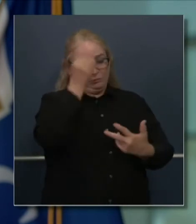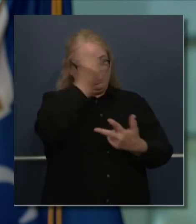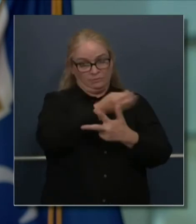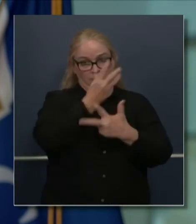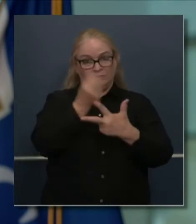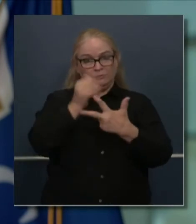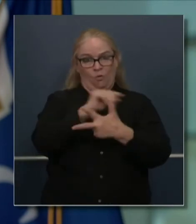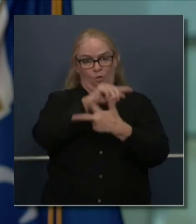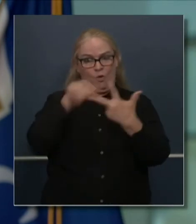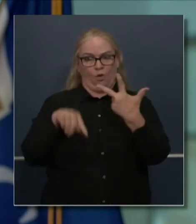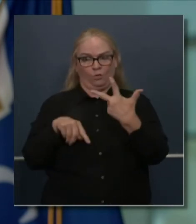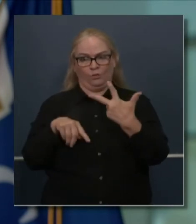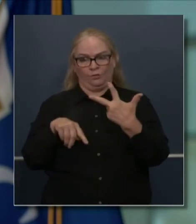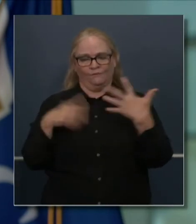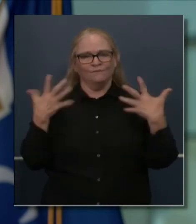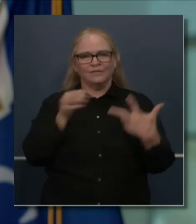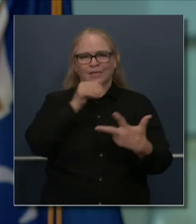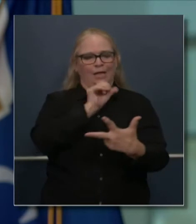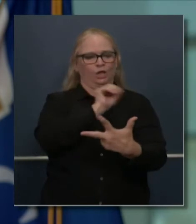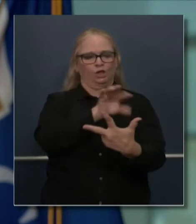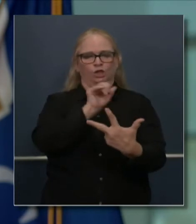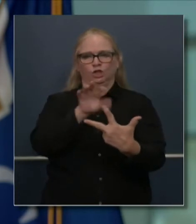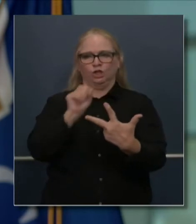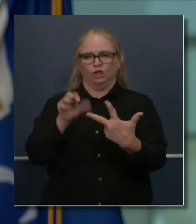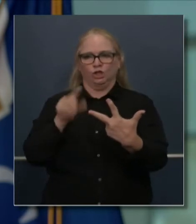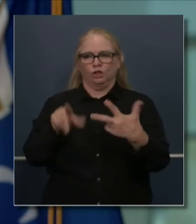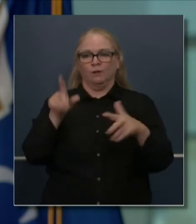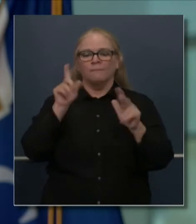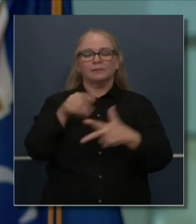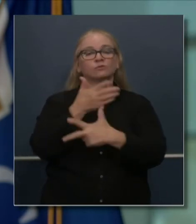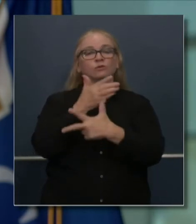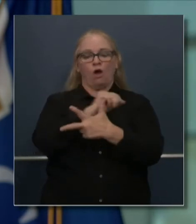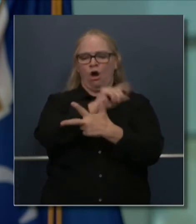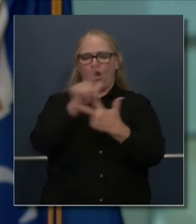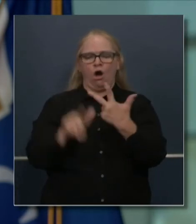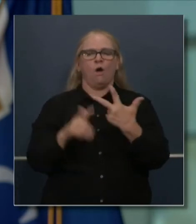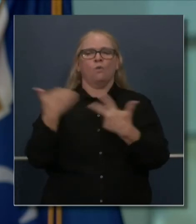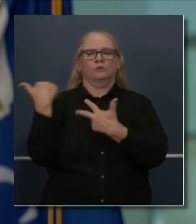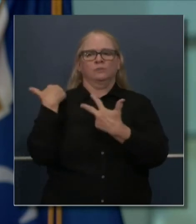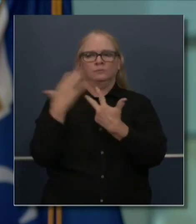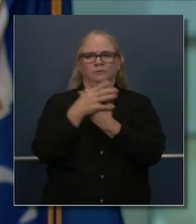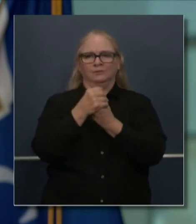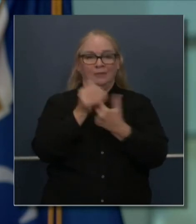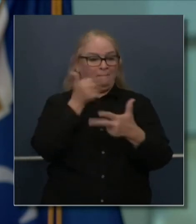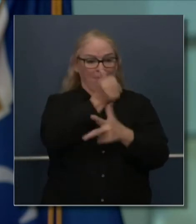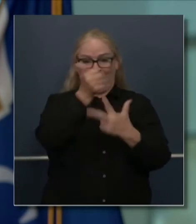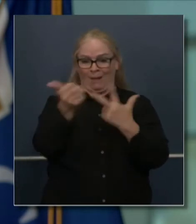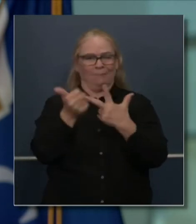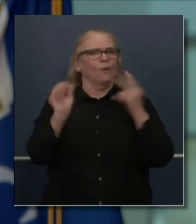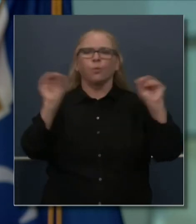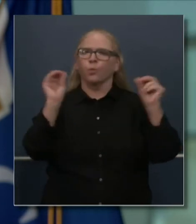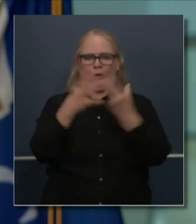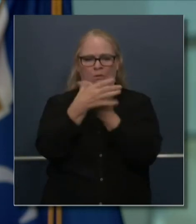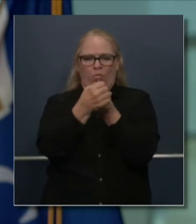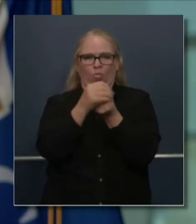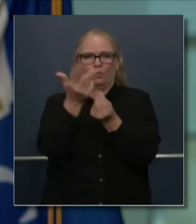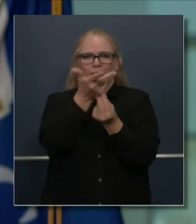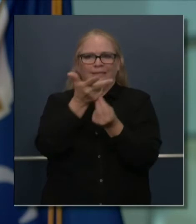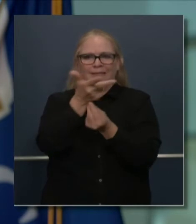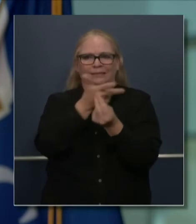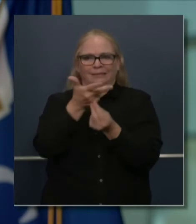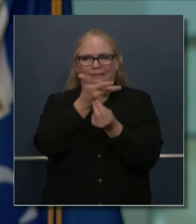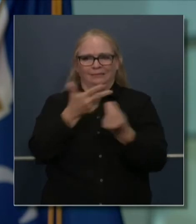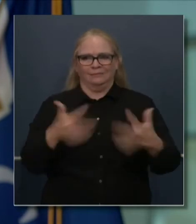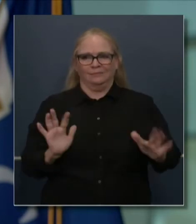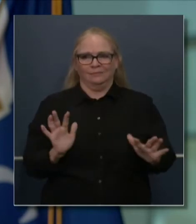frame of shared responsibility. We're not pointing fingers right now, but I am taking responsibility to address this